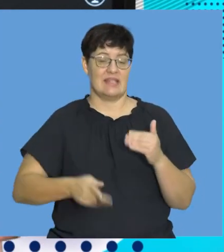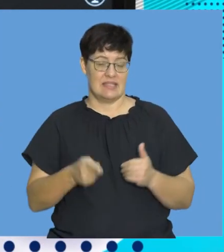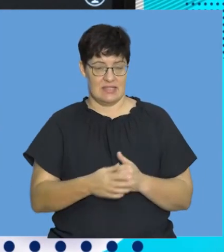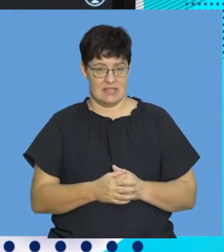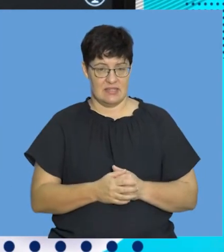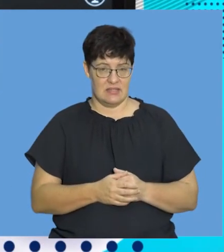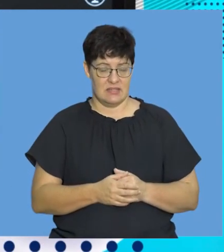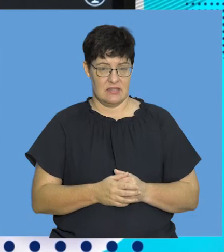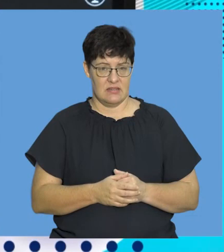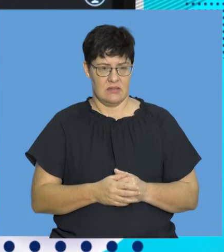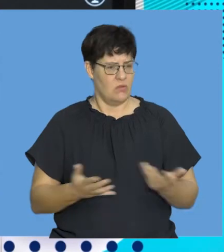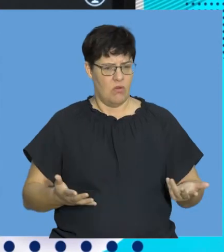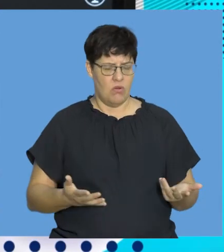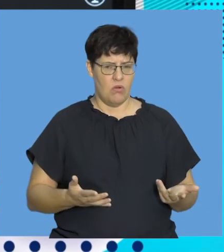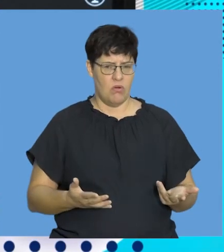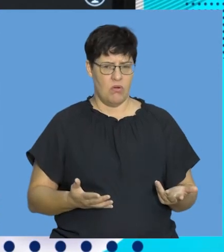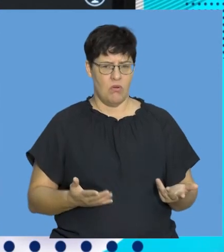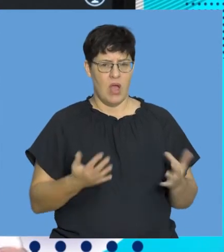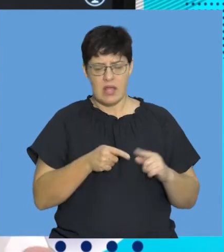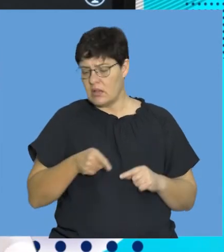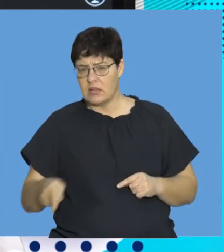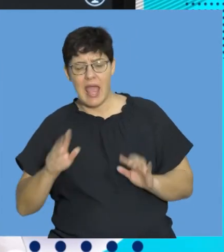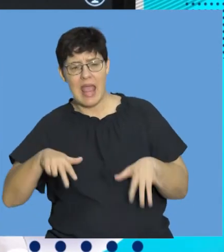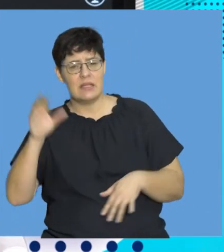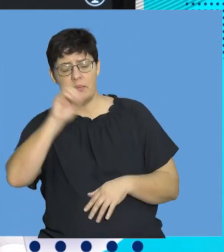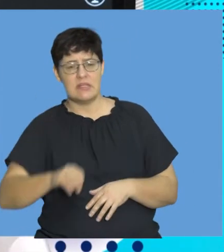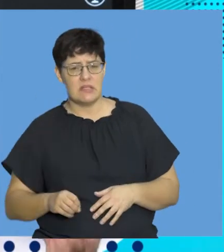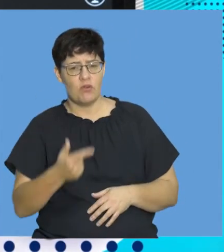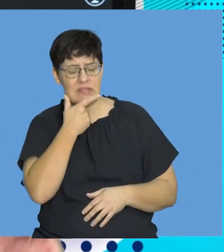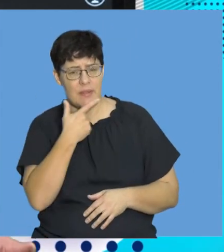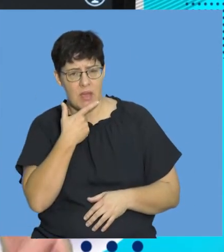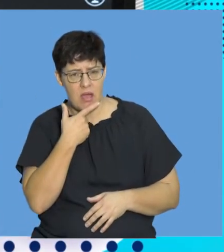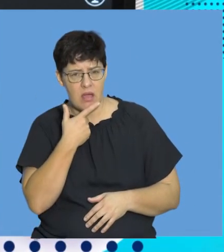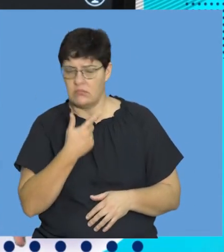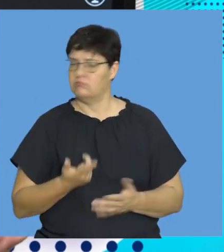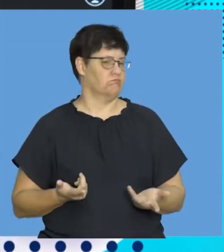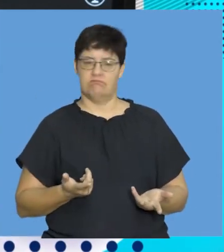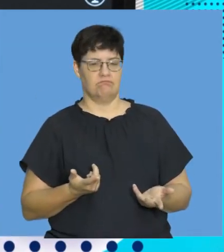arises now, do I calculate the 18% for December? Certainly not.